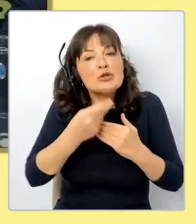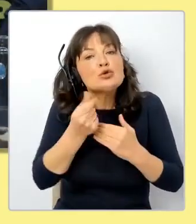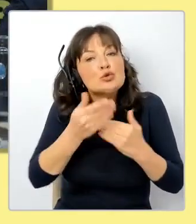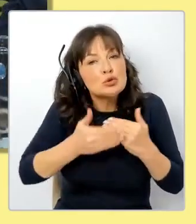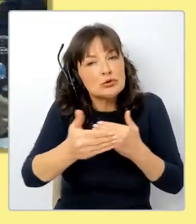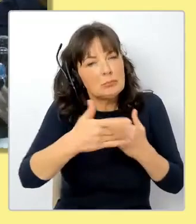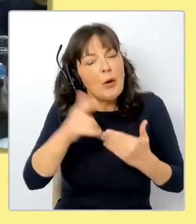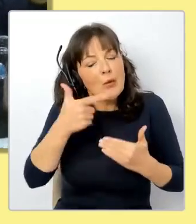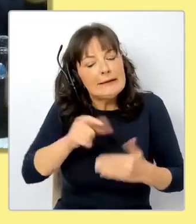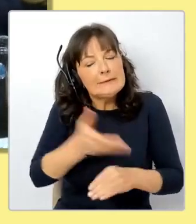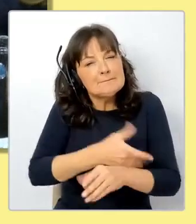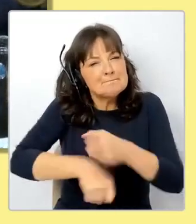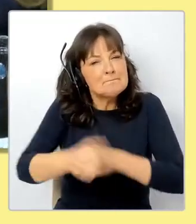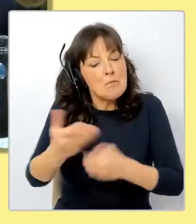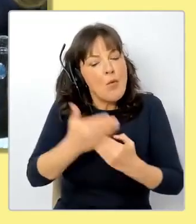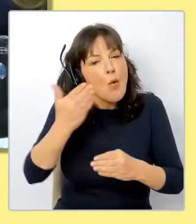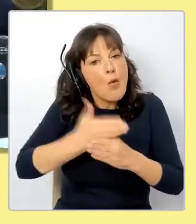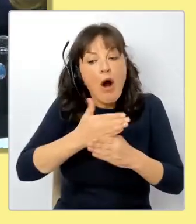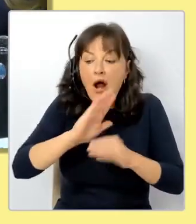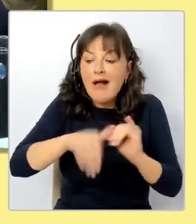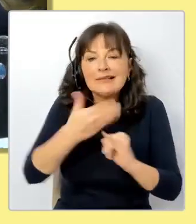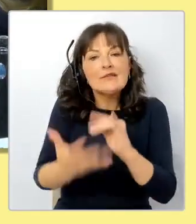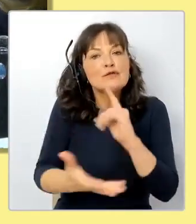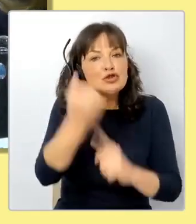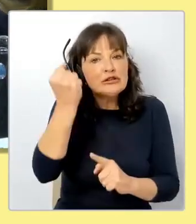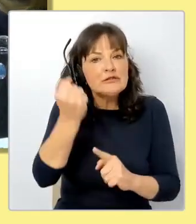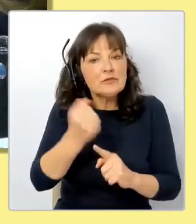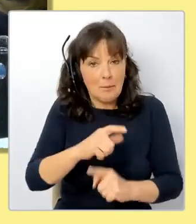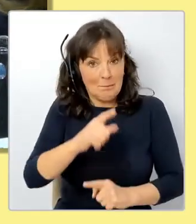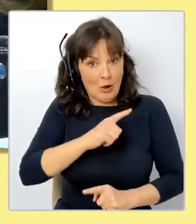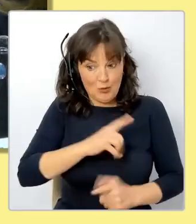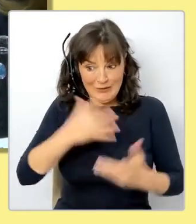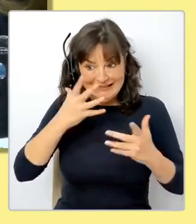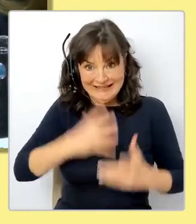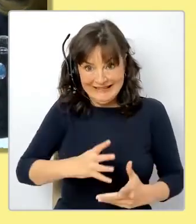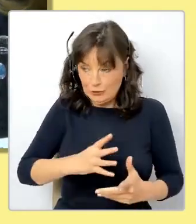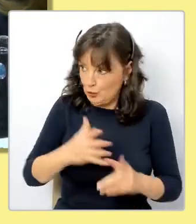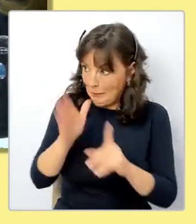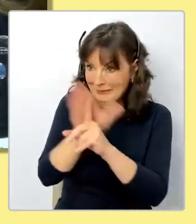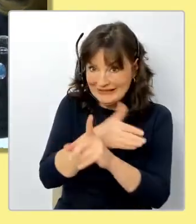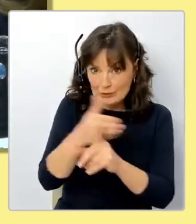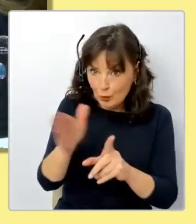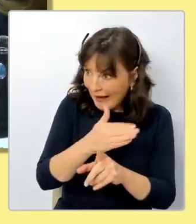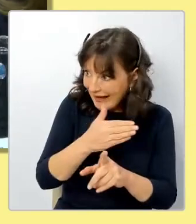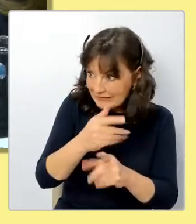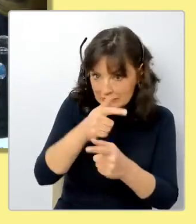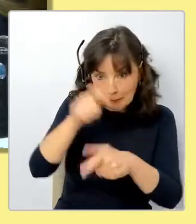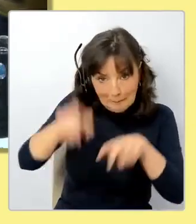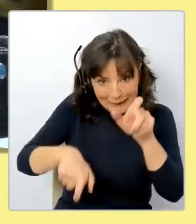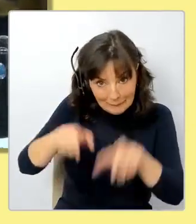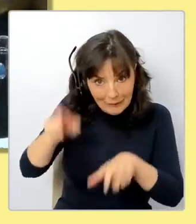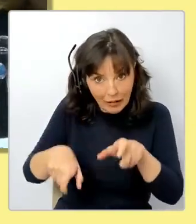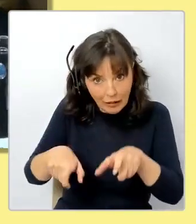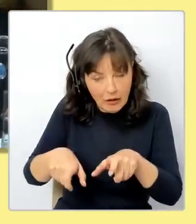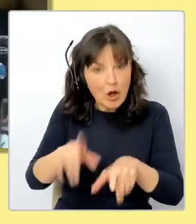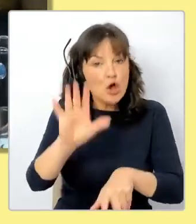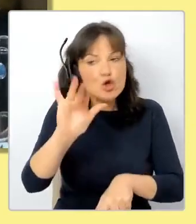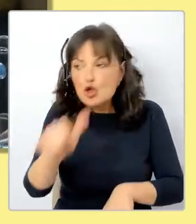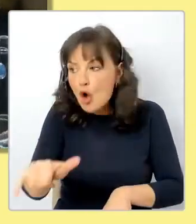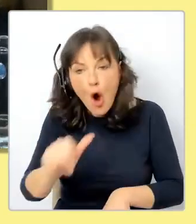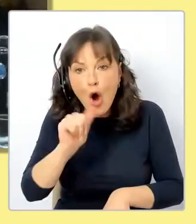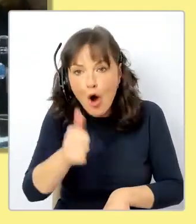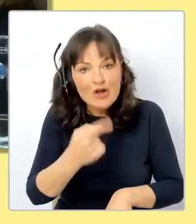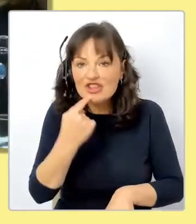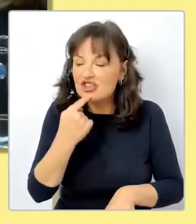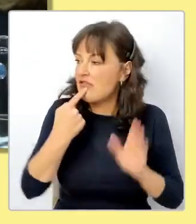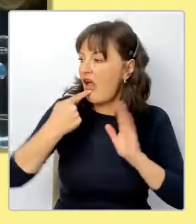work to do before we get there in terms of making the case for Scotland and demonstrating, not just telling, demonstrating